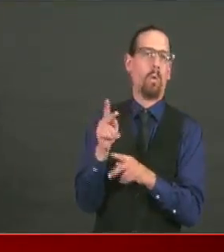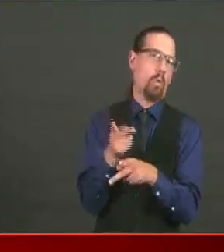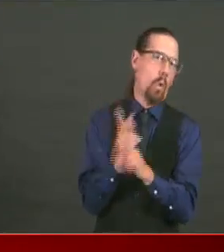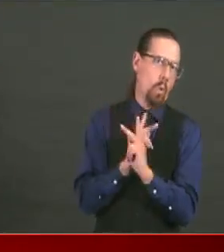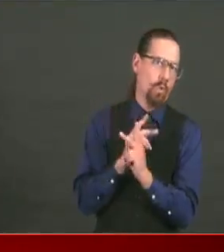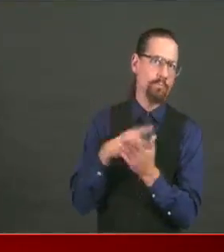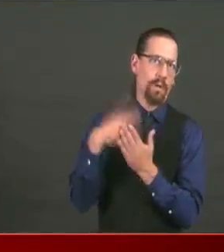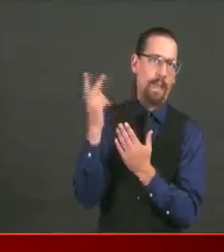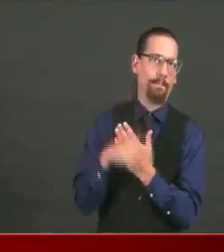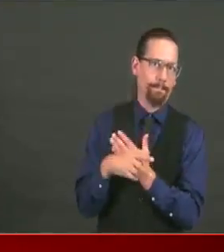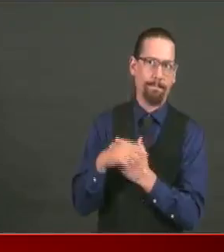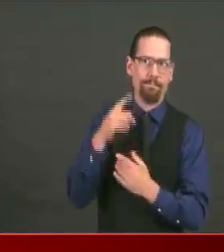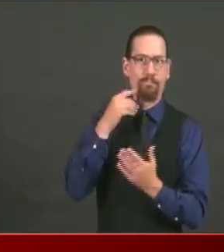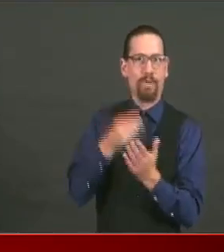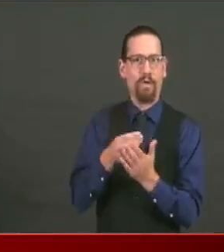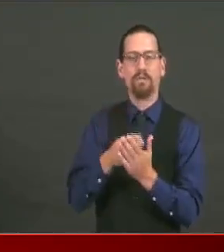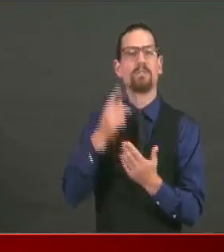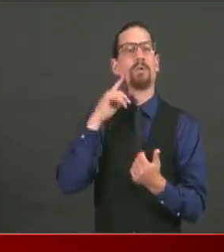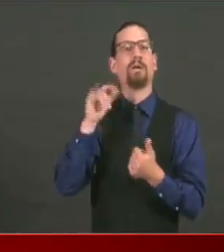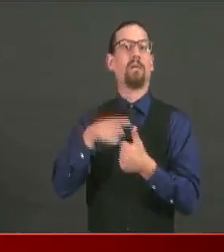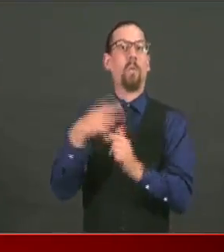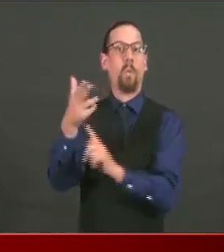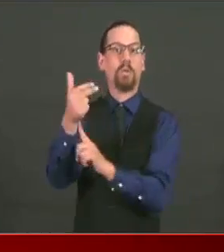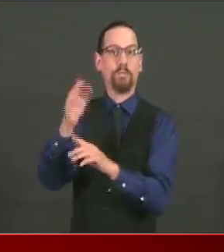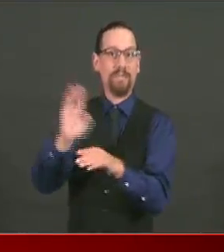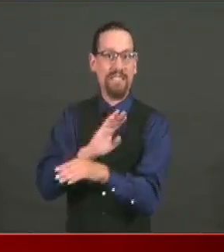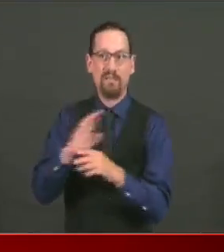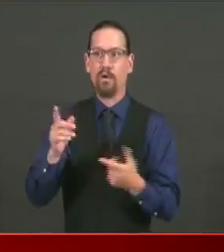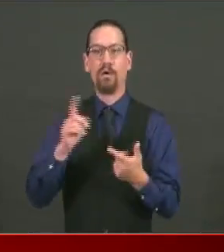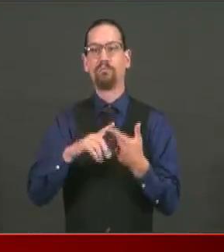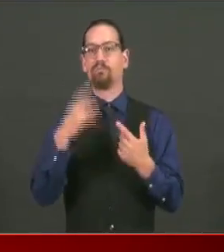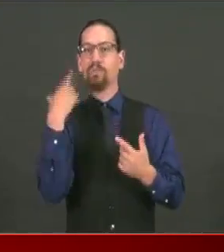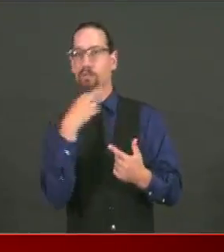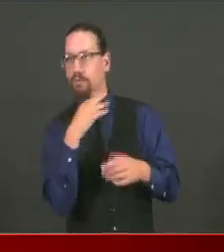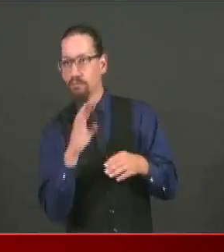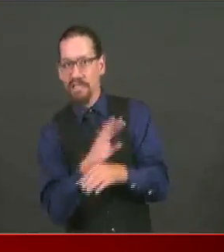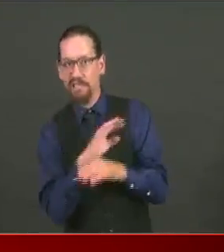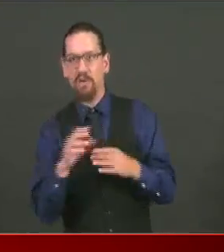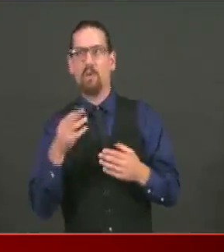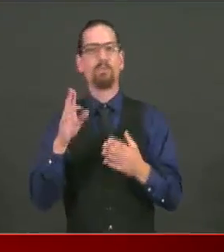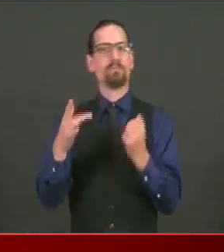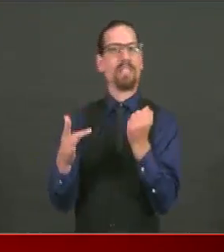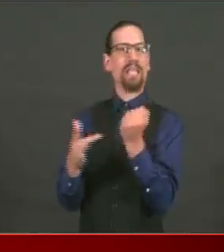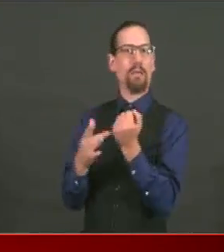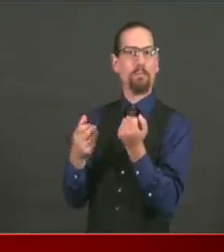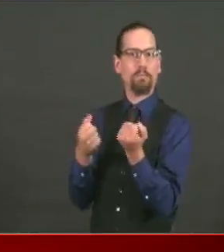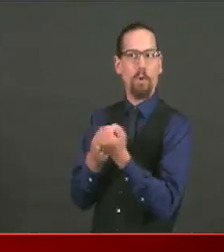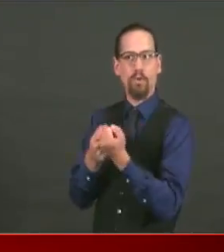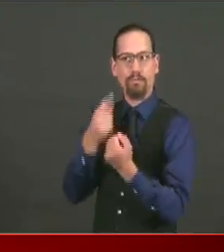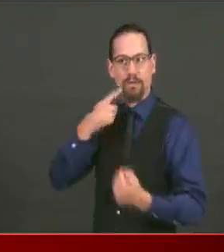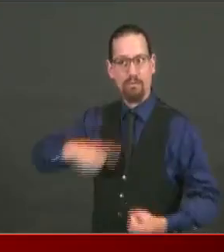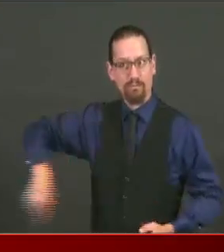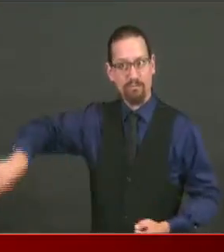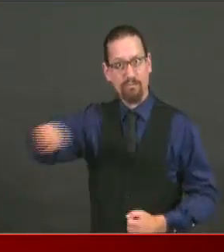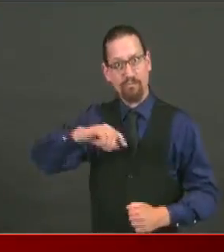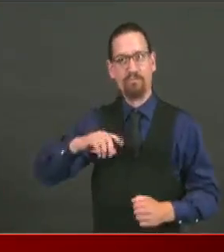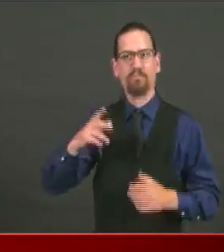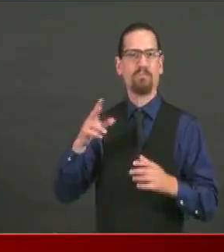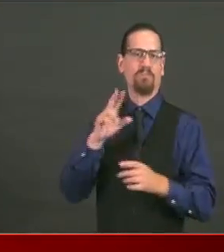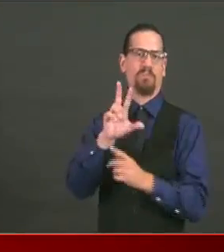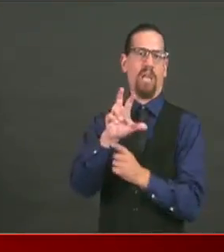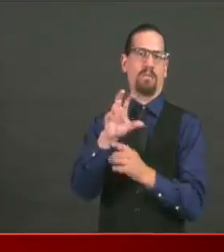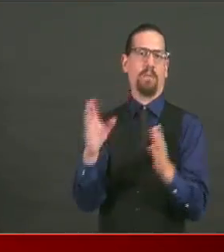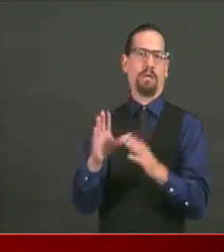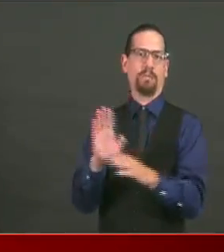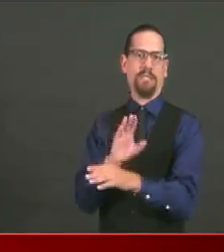federal funding. And we've provided technical support to over 300 small businesses. We also